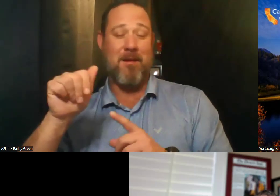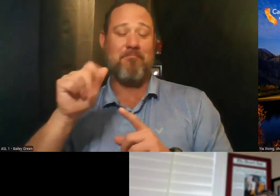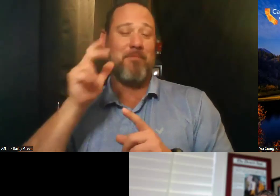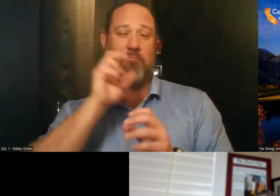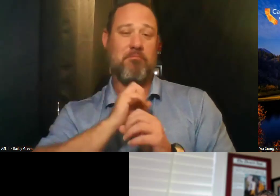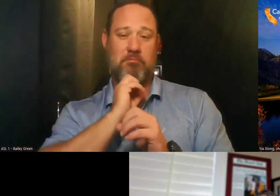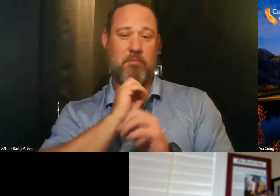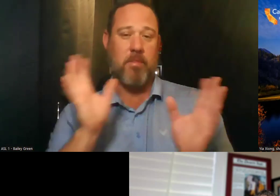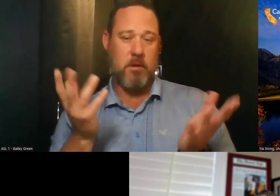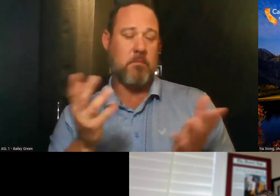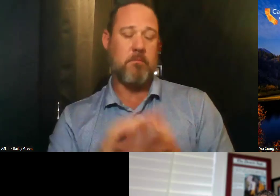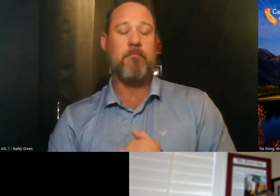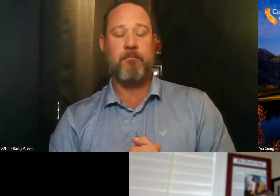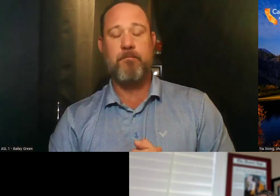So